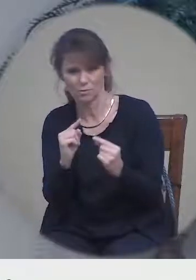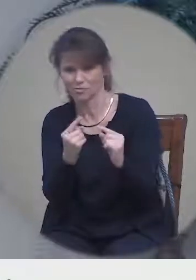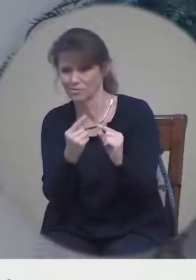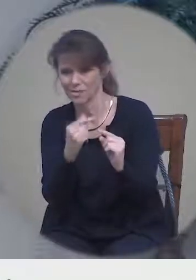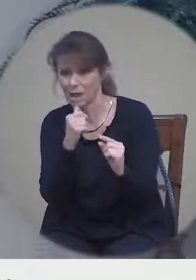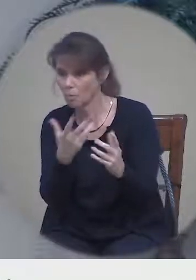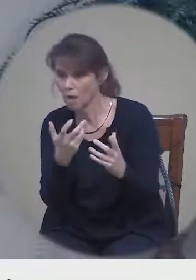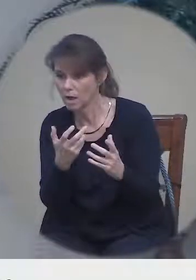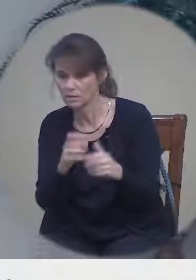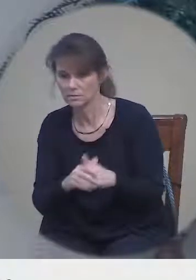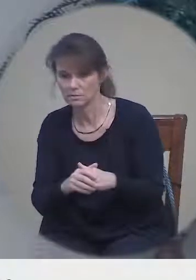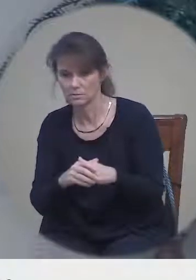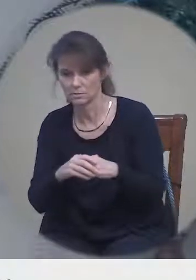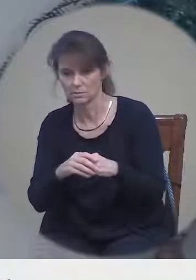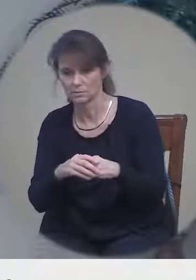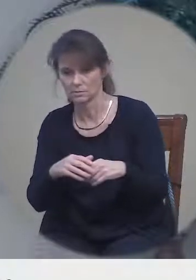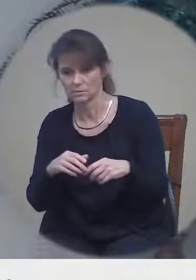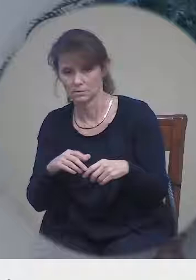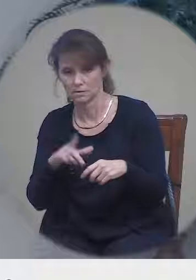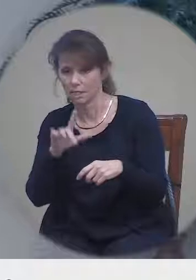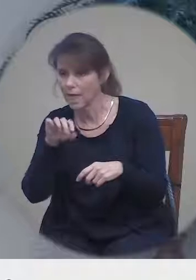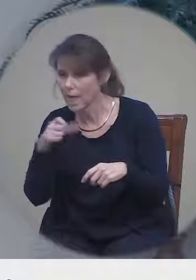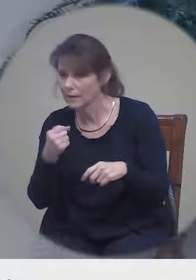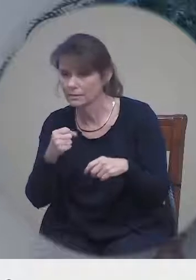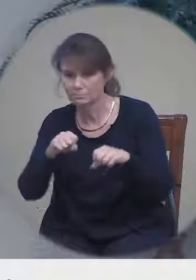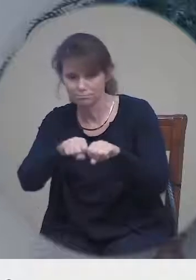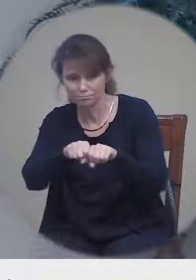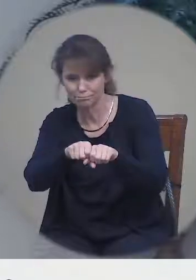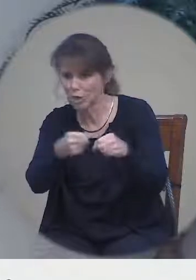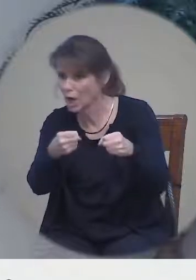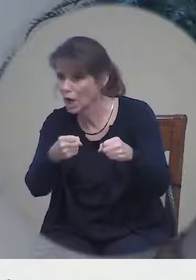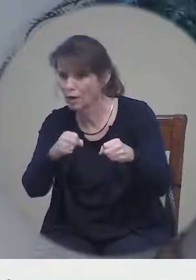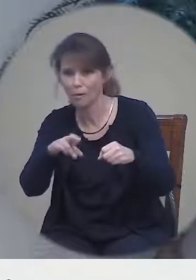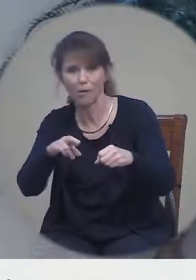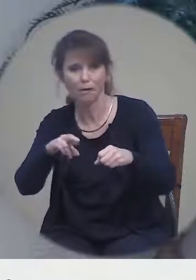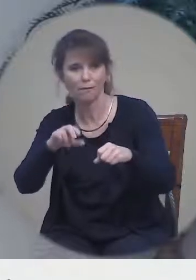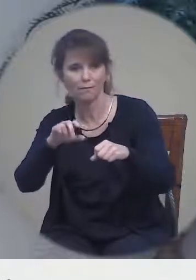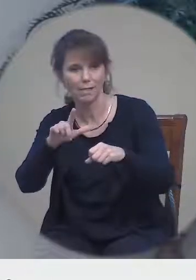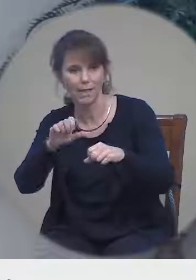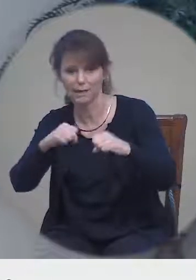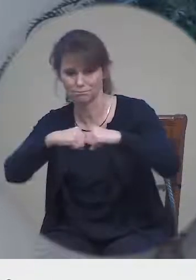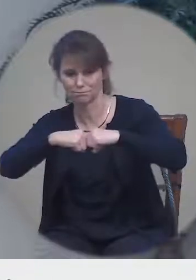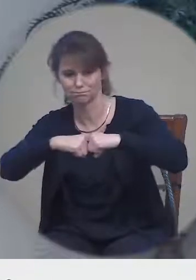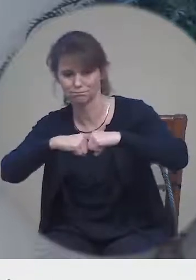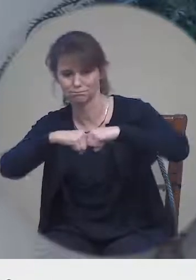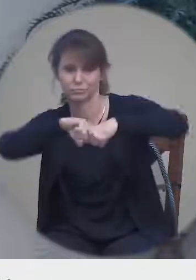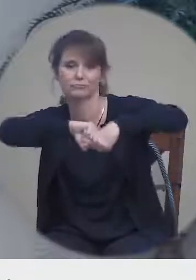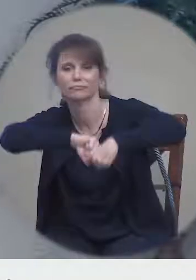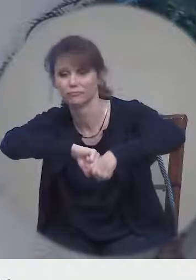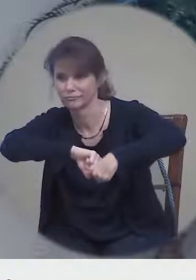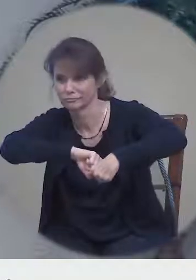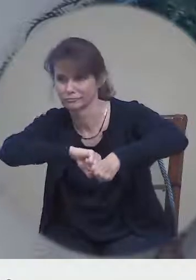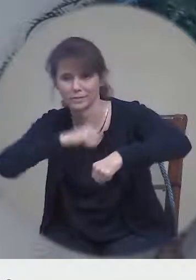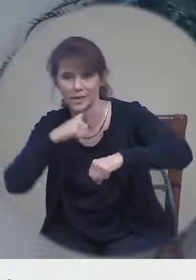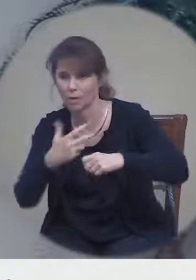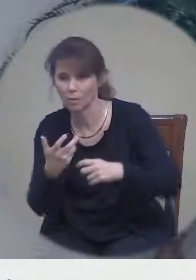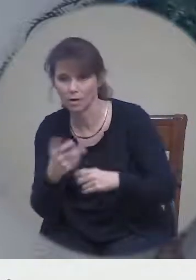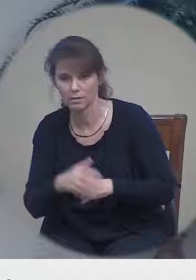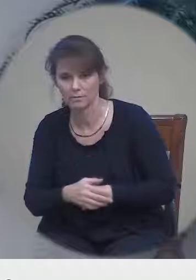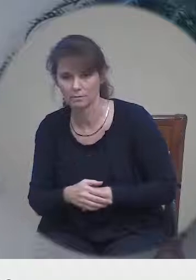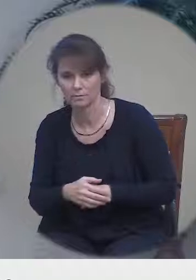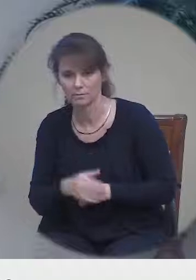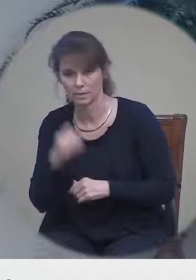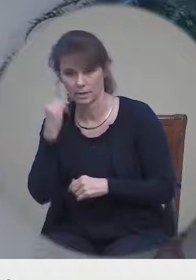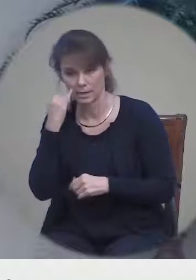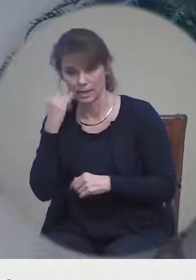don't dislocate them. I don't know about you, but I've got a feeling that if I were